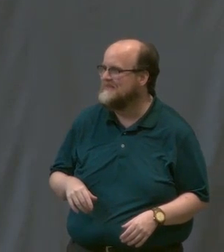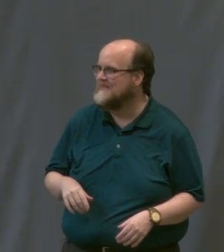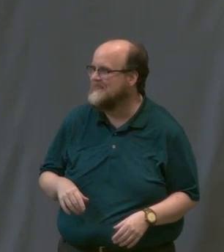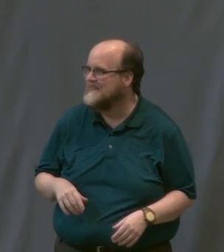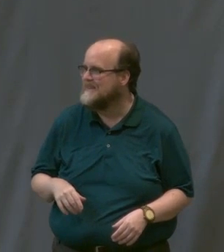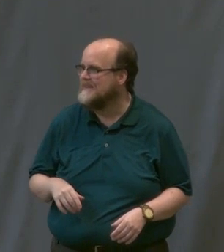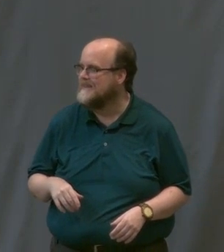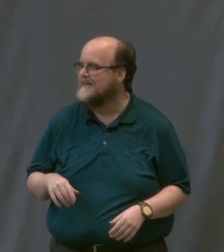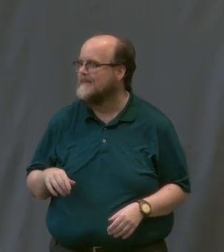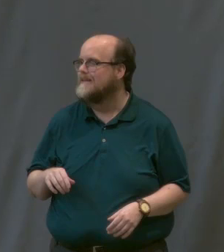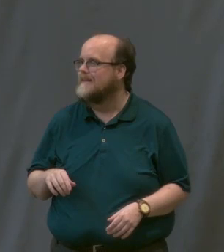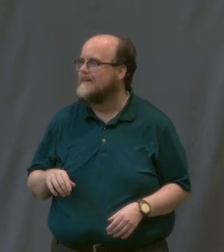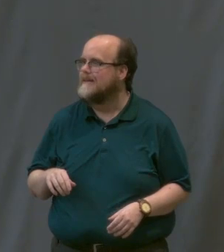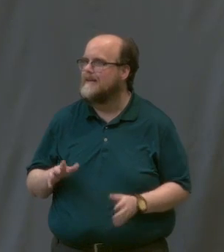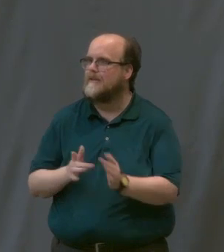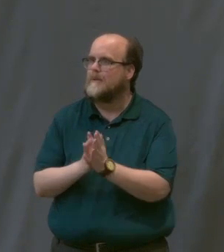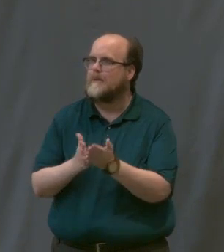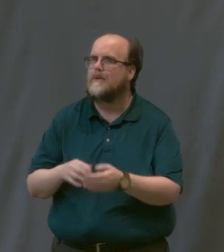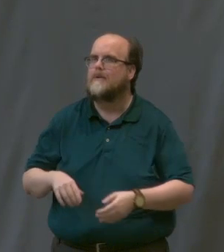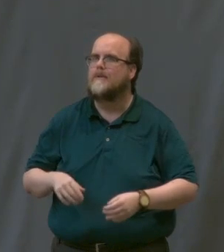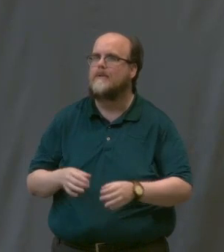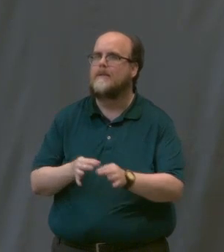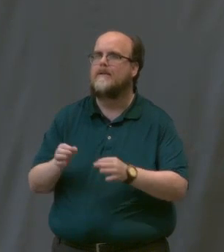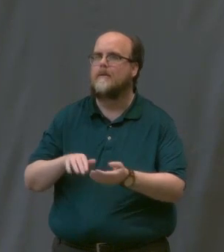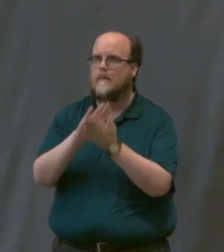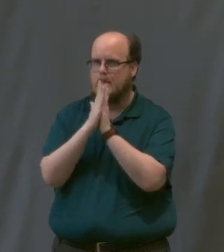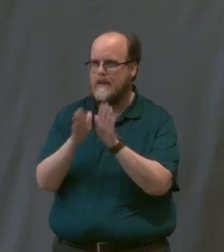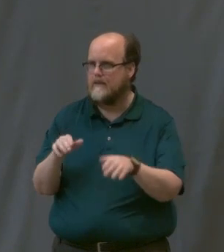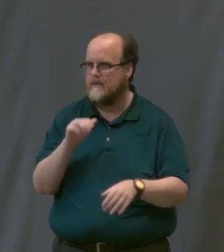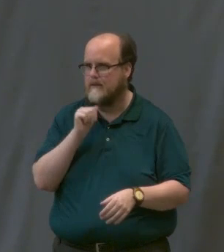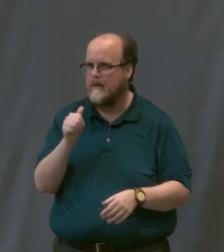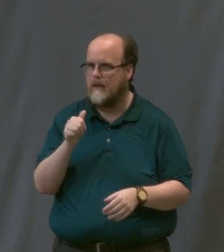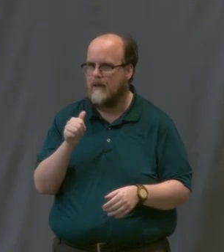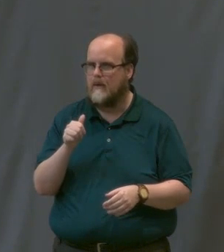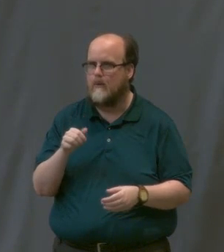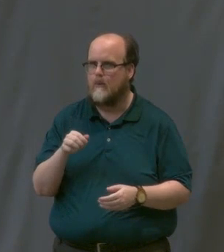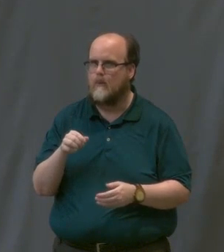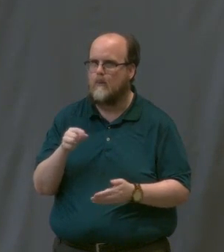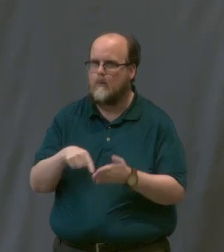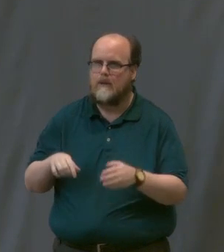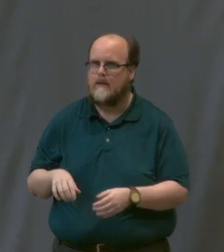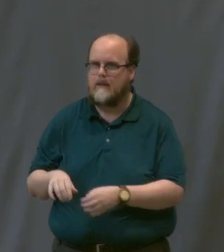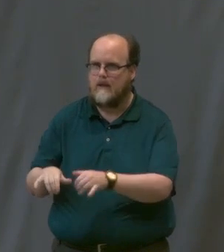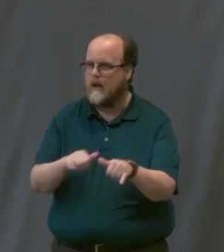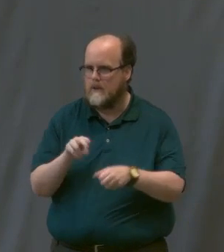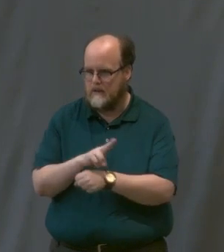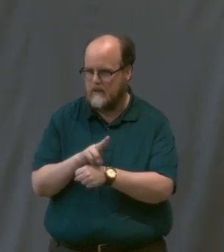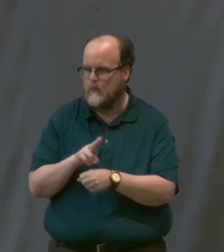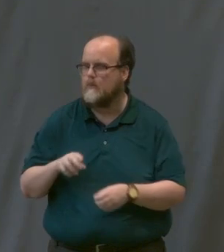Okay. The biblical definition of peace is not the one that we commonly use. It means